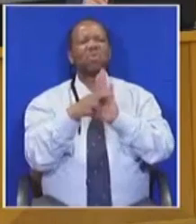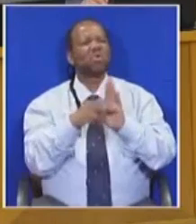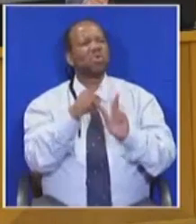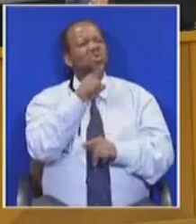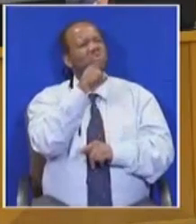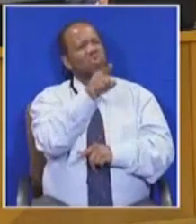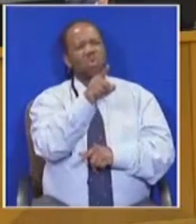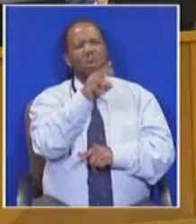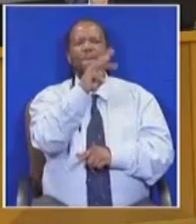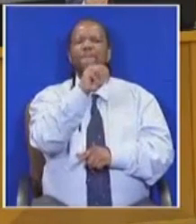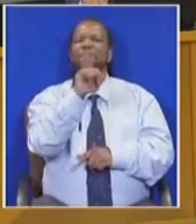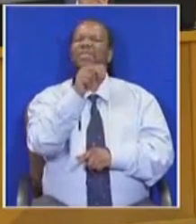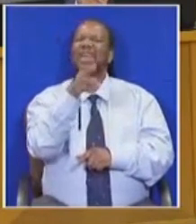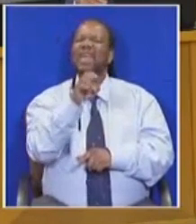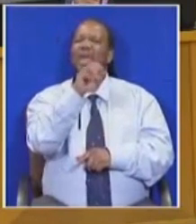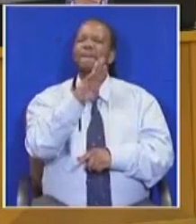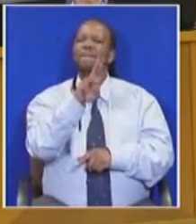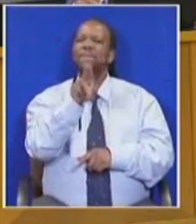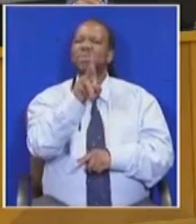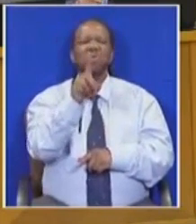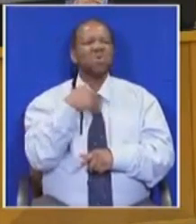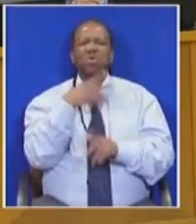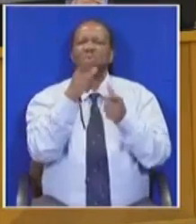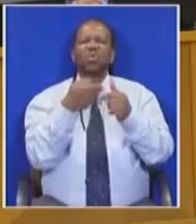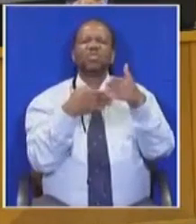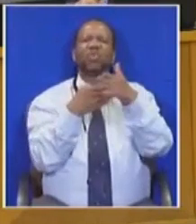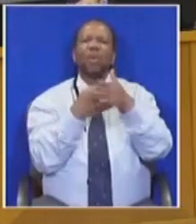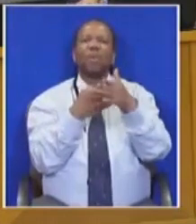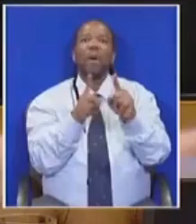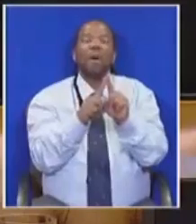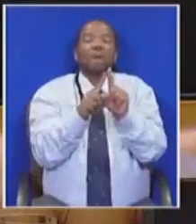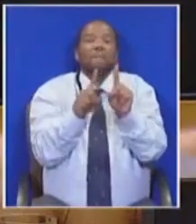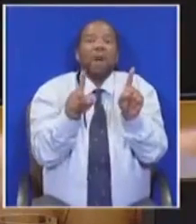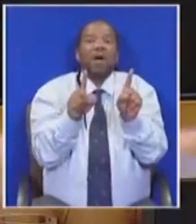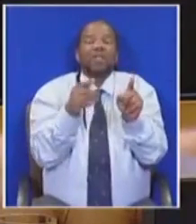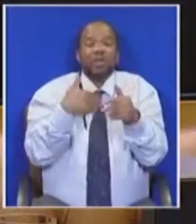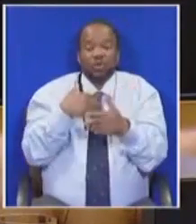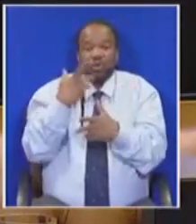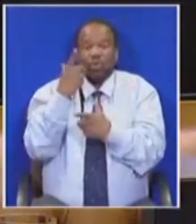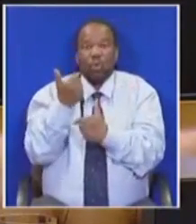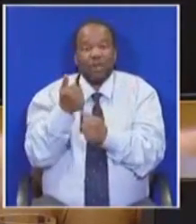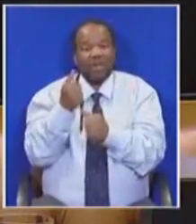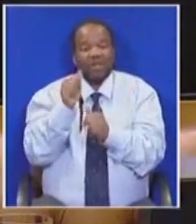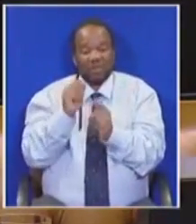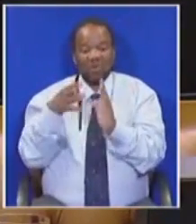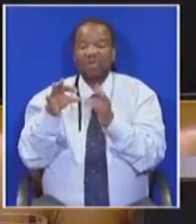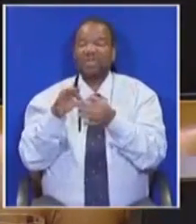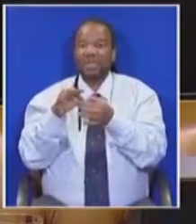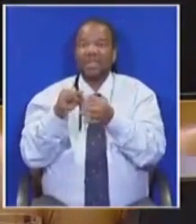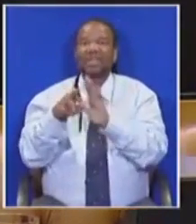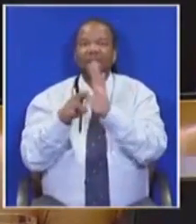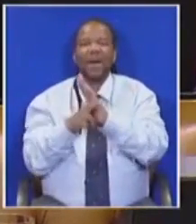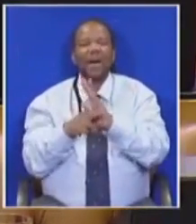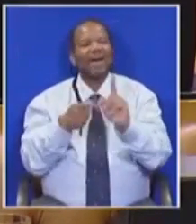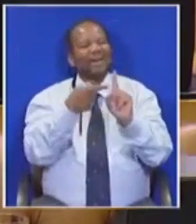from Honorable that side. Ndlozi. It defeated you. Now you want to bring it to parliament with rules. Gigaba is